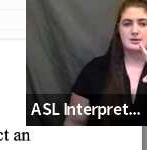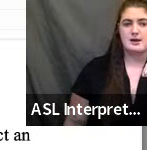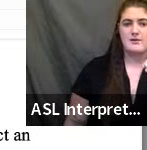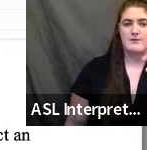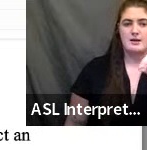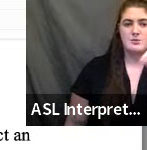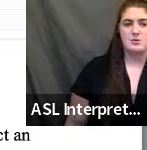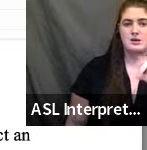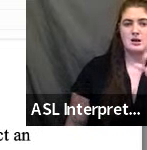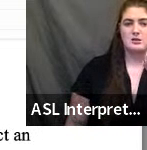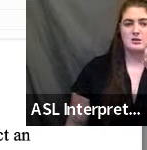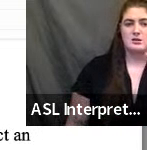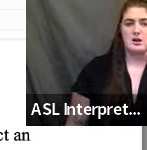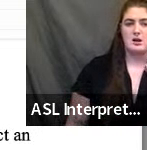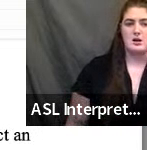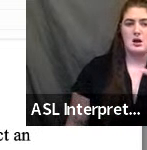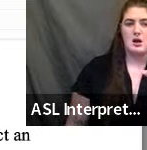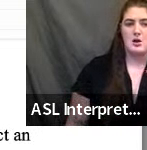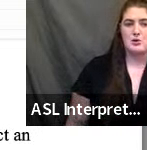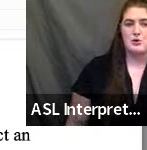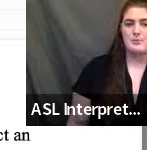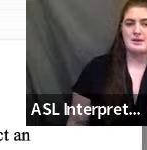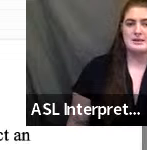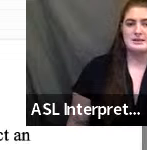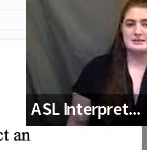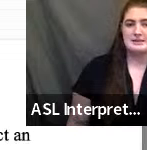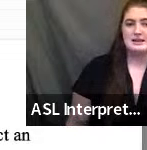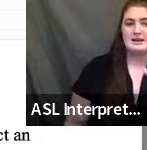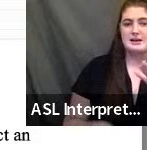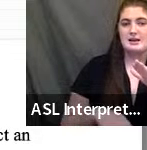occupancy, and they were asking for 74%.